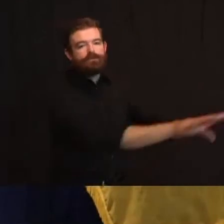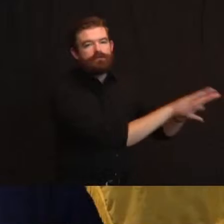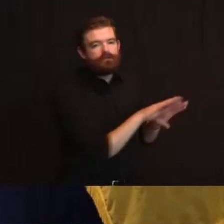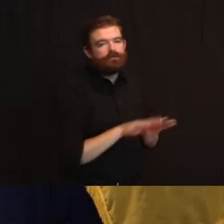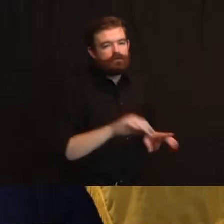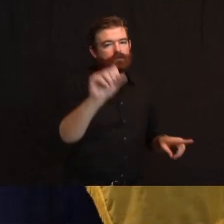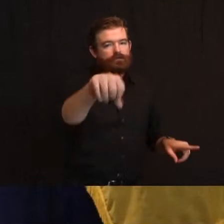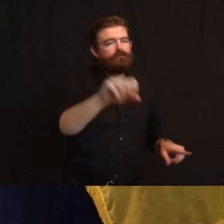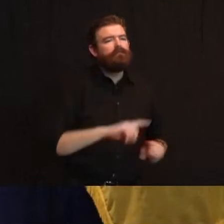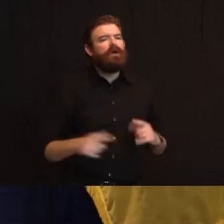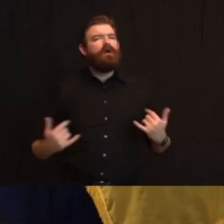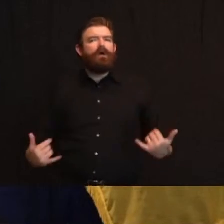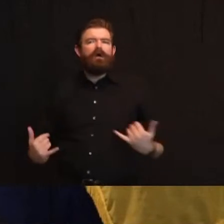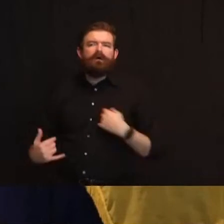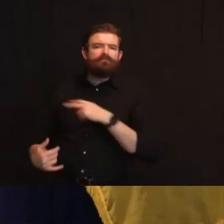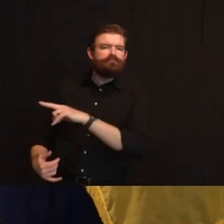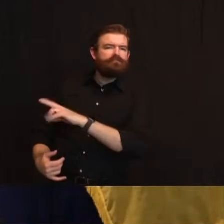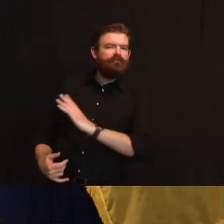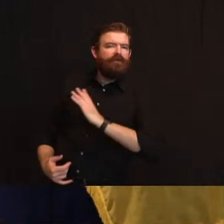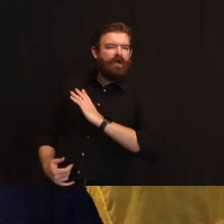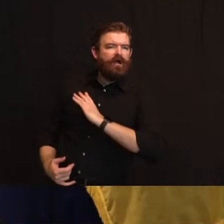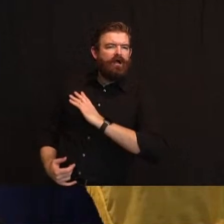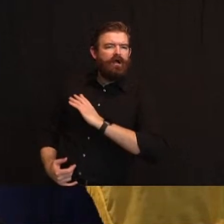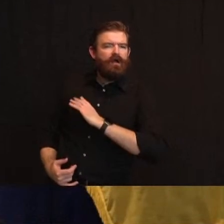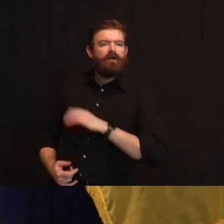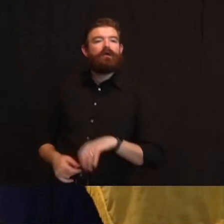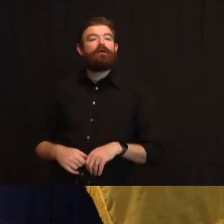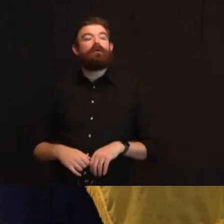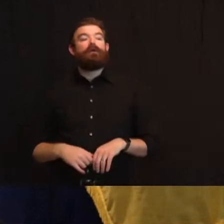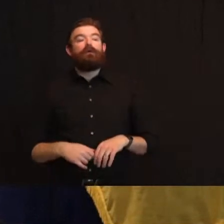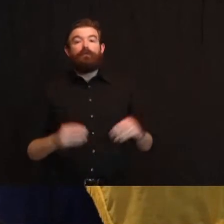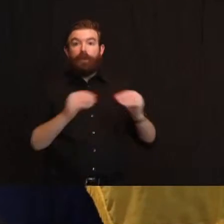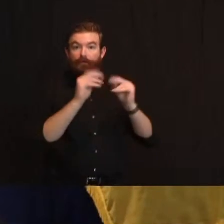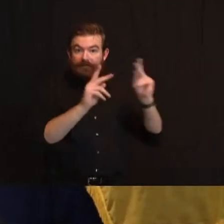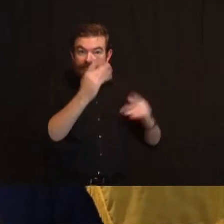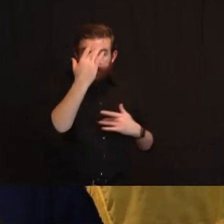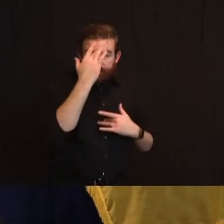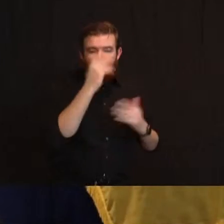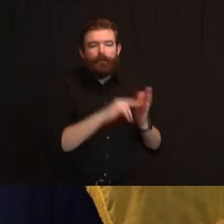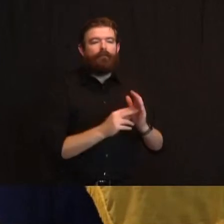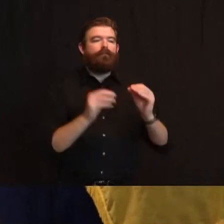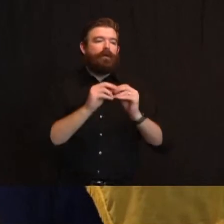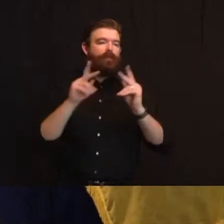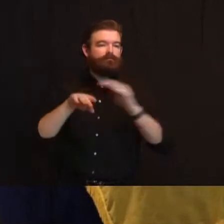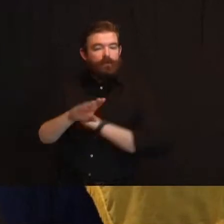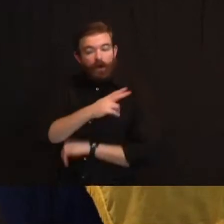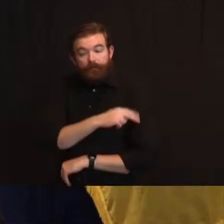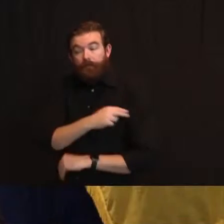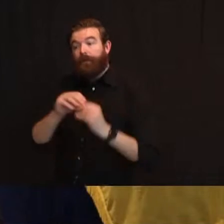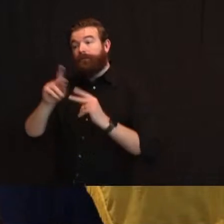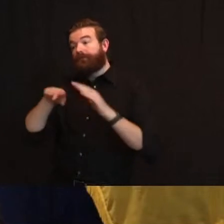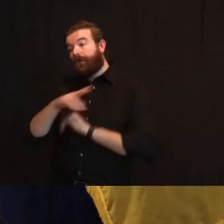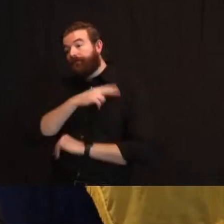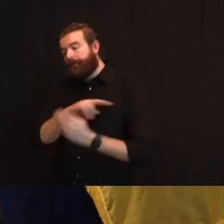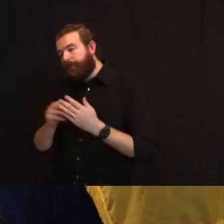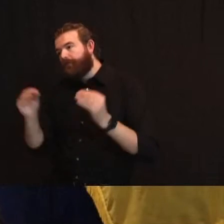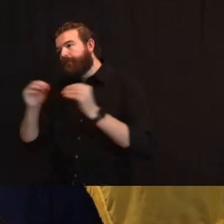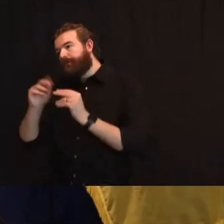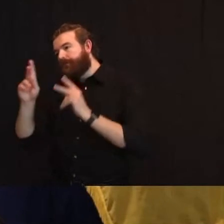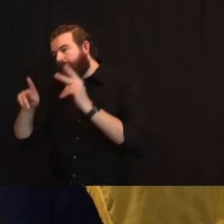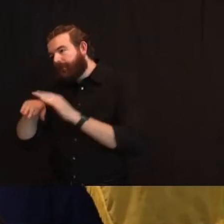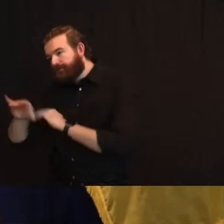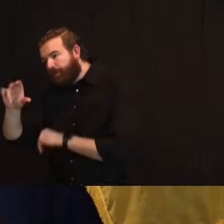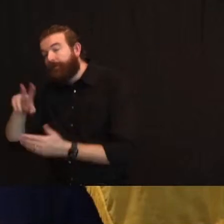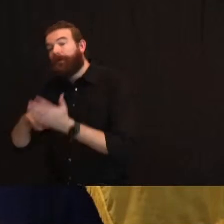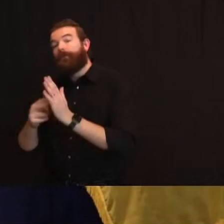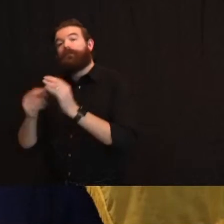sadly dying. That is happening. But we're not overrunning our healthcare systems. As Judy said, we've got some on